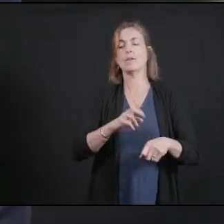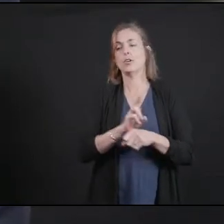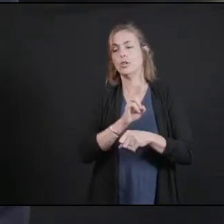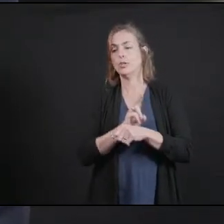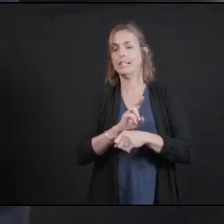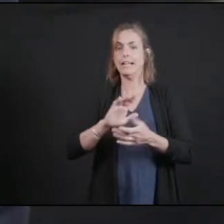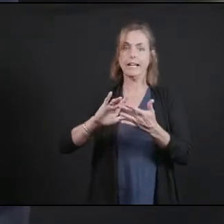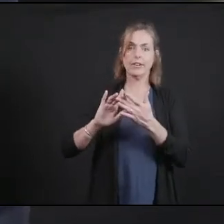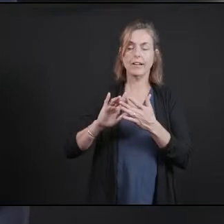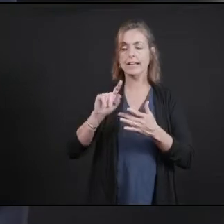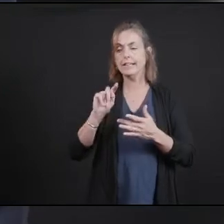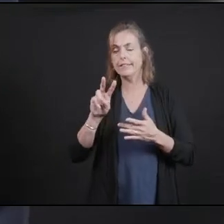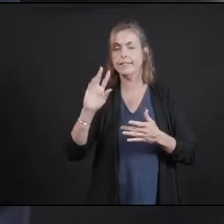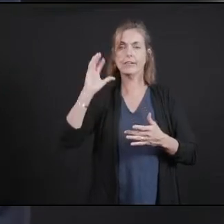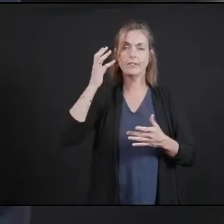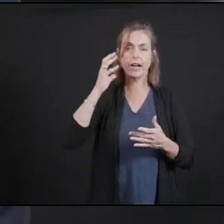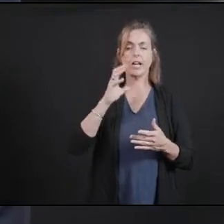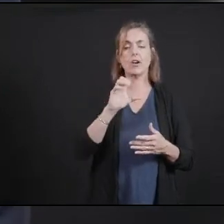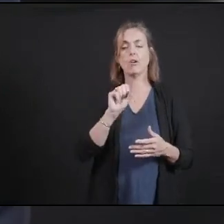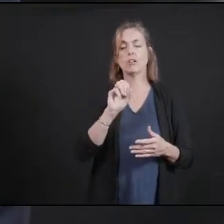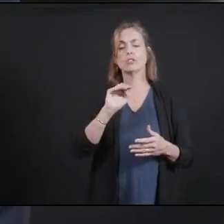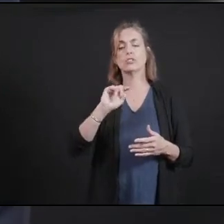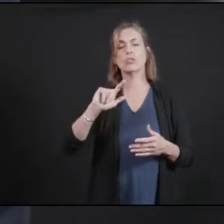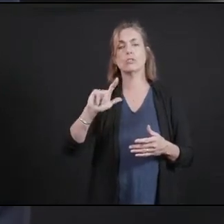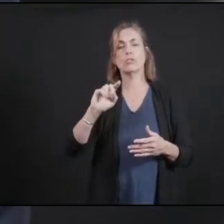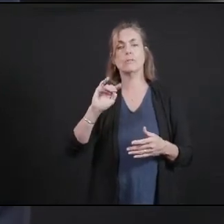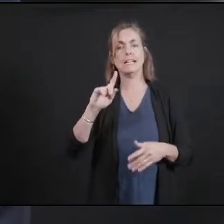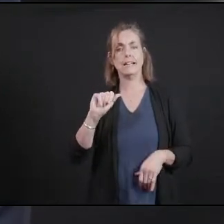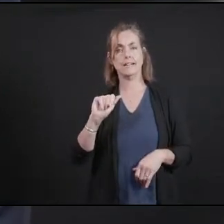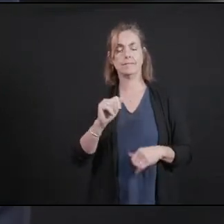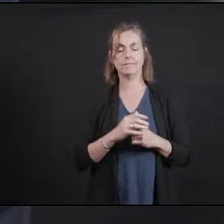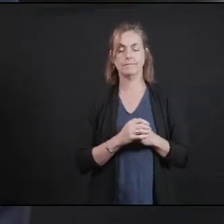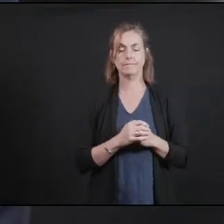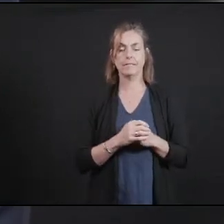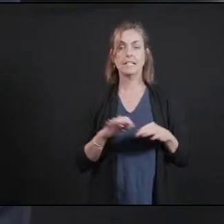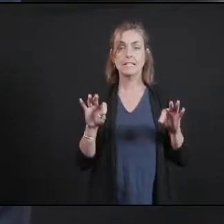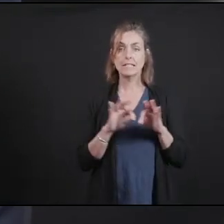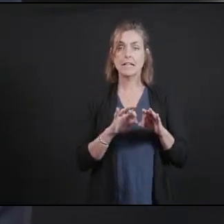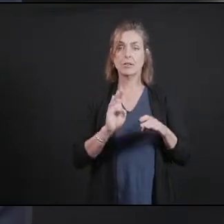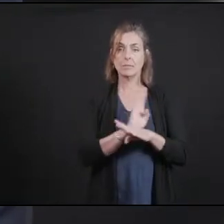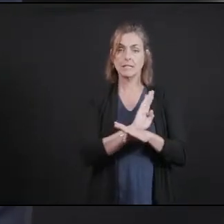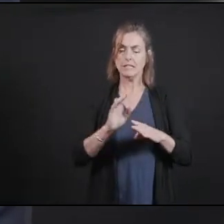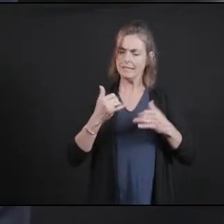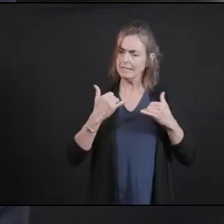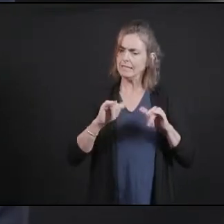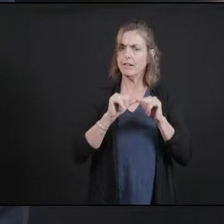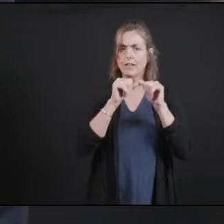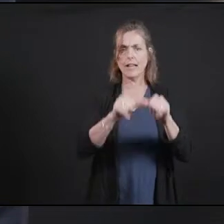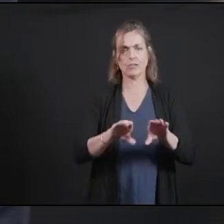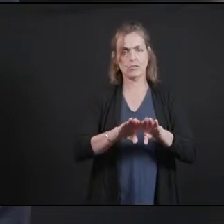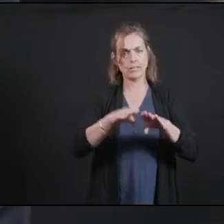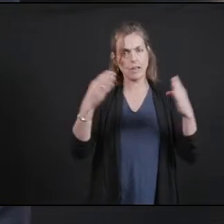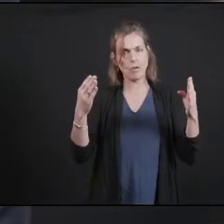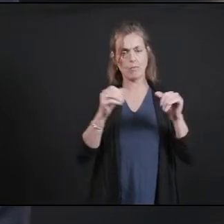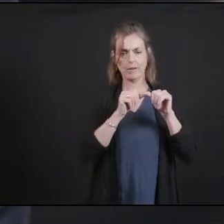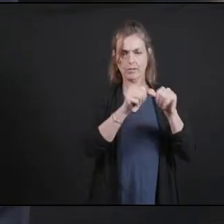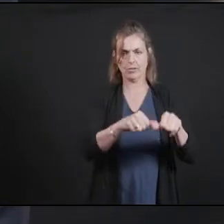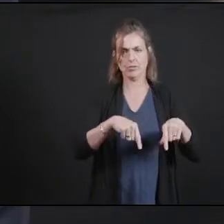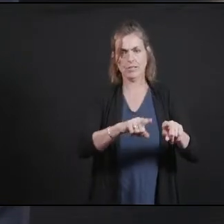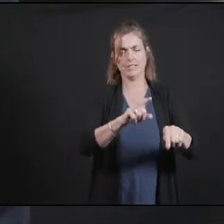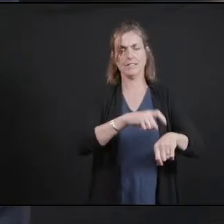ways to allow the members of their congregation to continue practicing their faith during this time of great tribulation